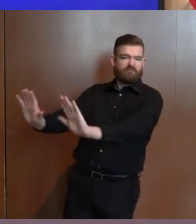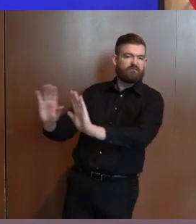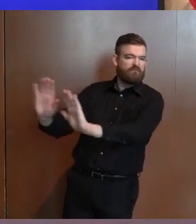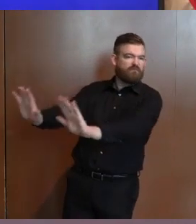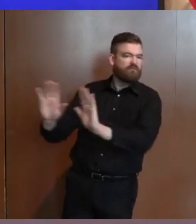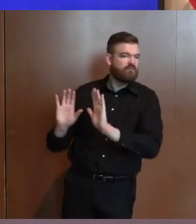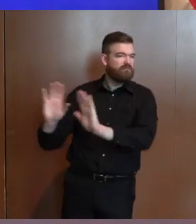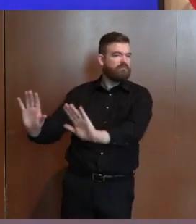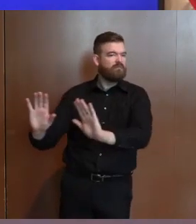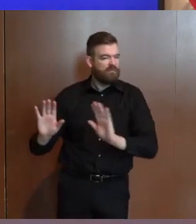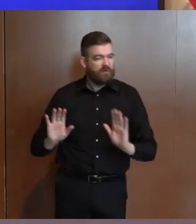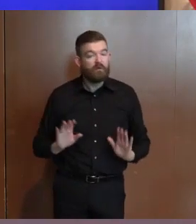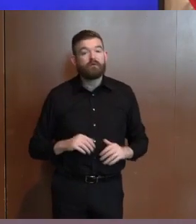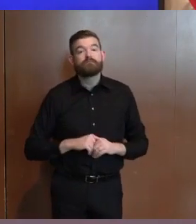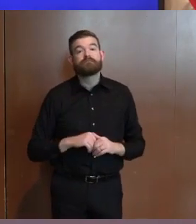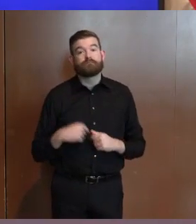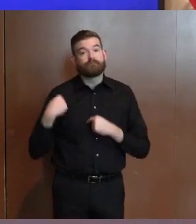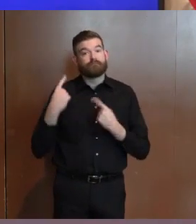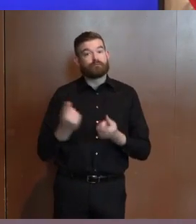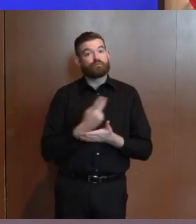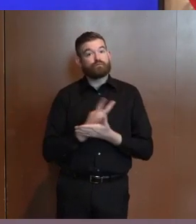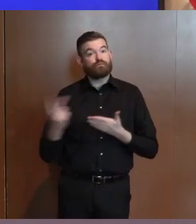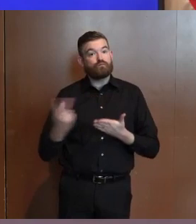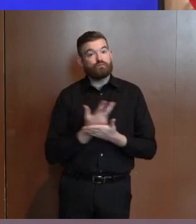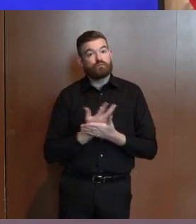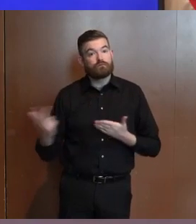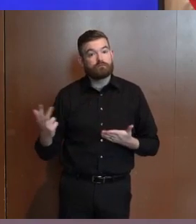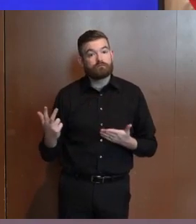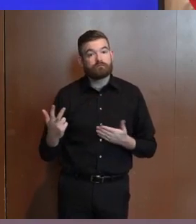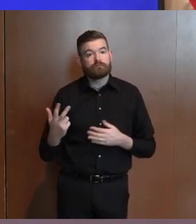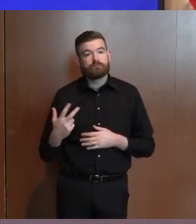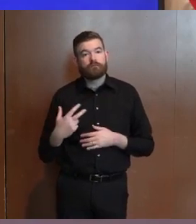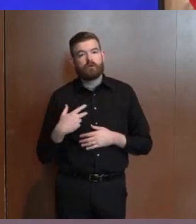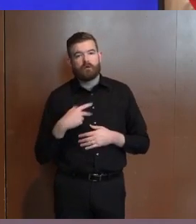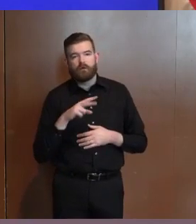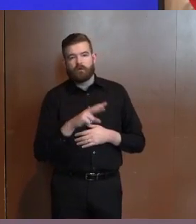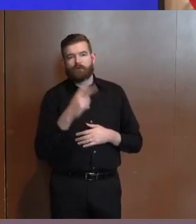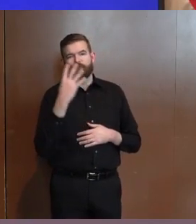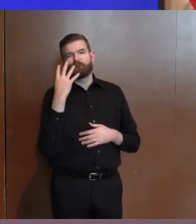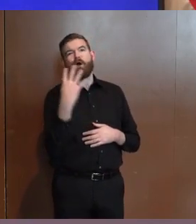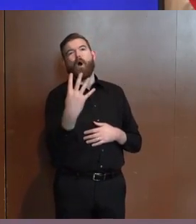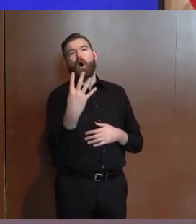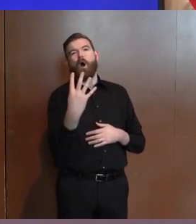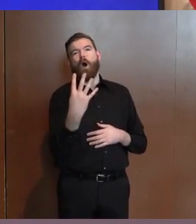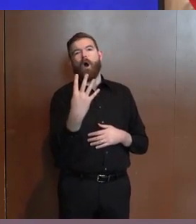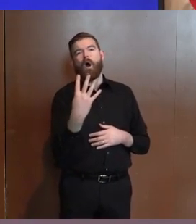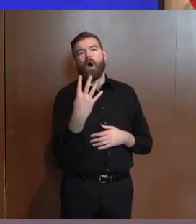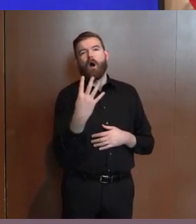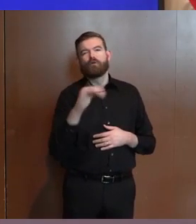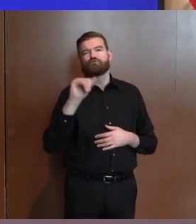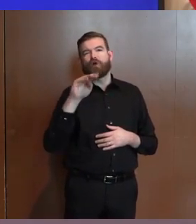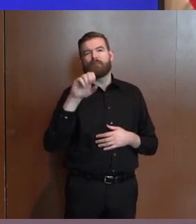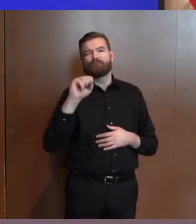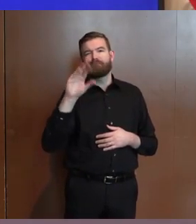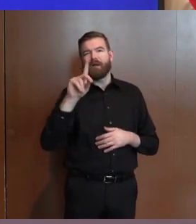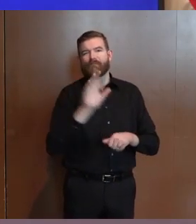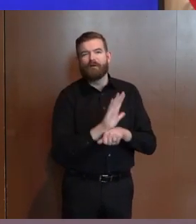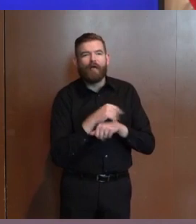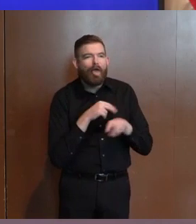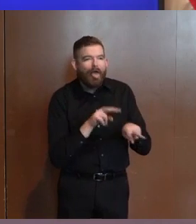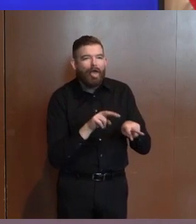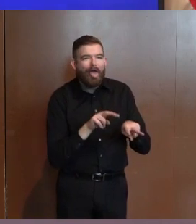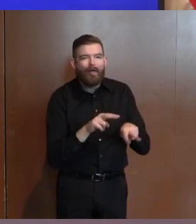several weeks, 4 Sean Connery Bond movies. I was asked late at night what we were up to. 3 Matt Damon